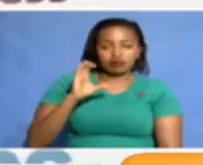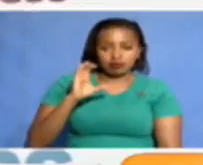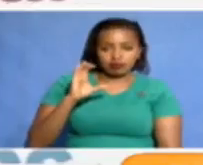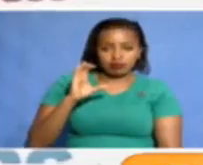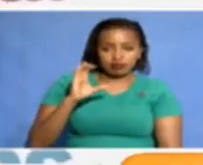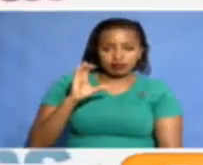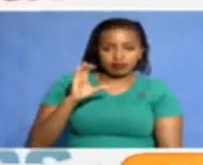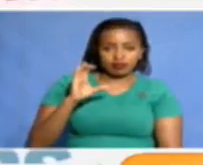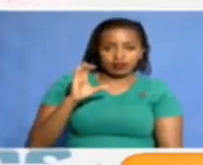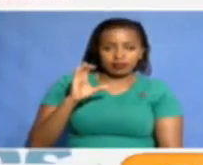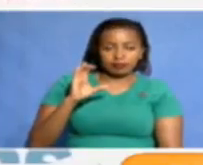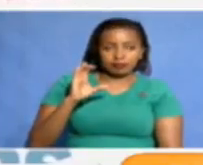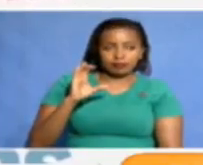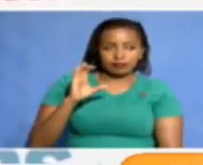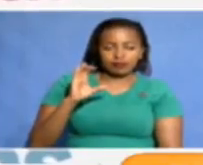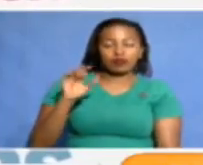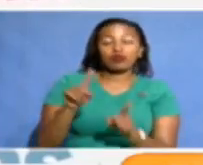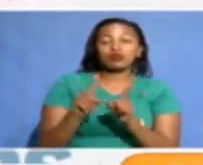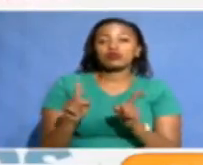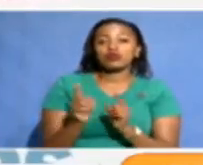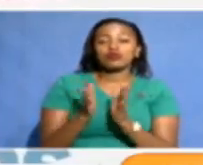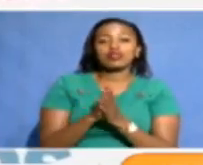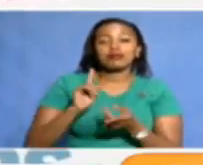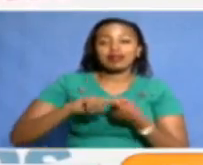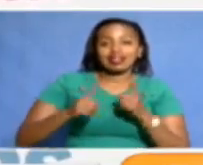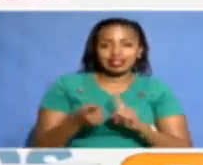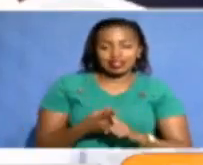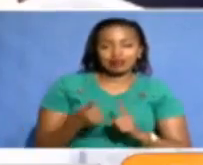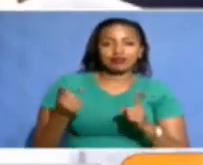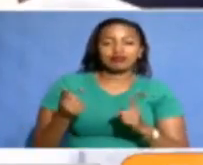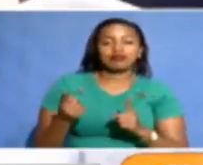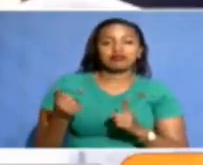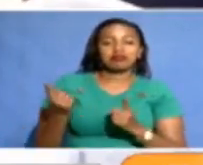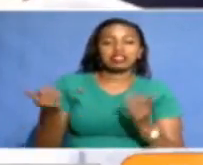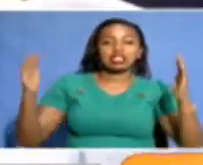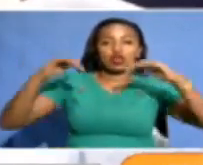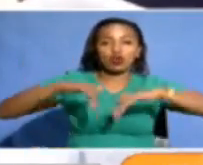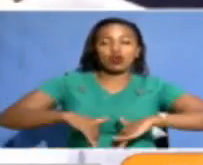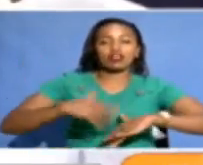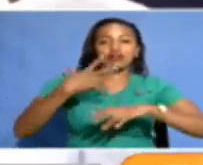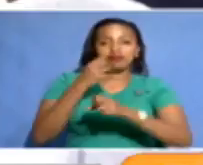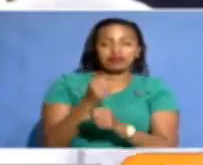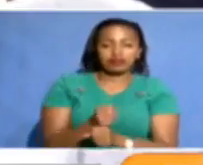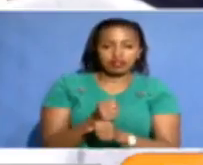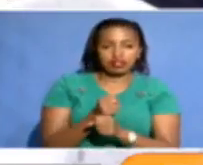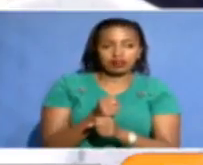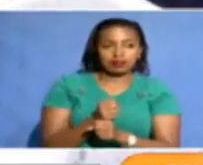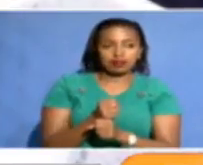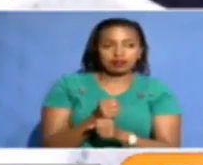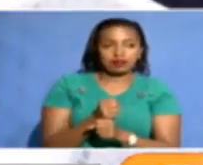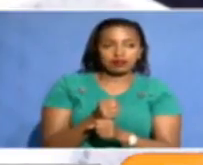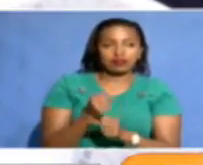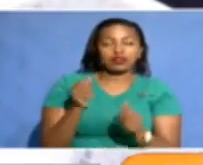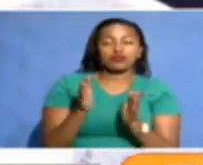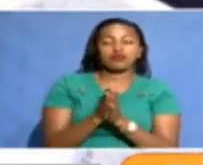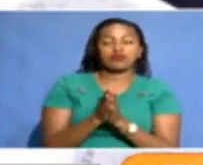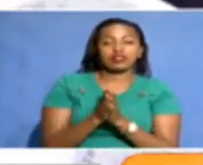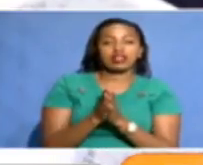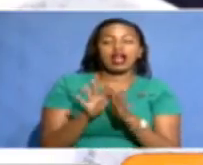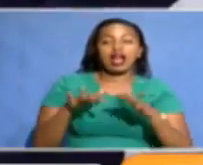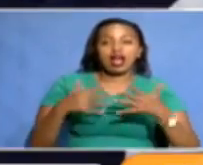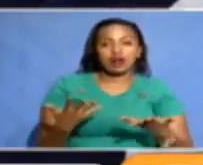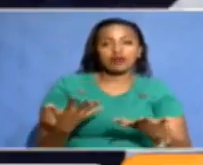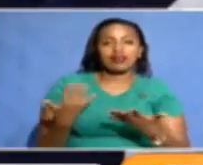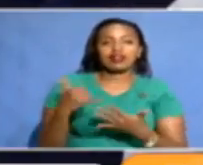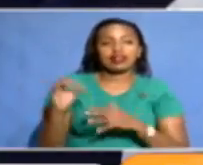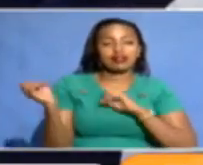the inaugural PET Plastic Stakeholders Forum focused on increasing the value chain of PET bottles to reduce dumping. Manufacturers